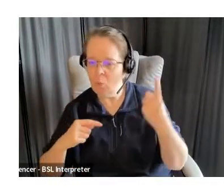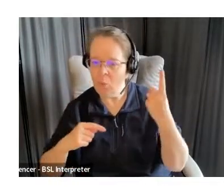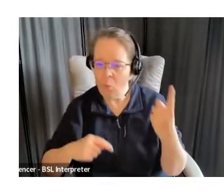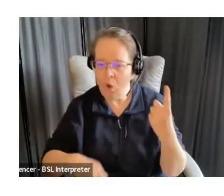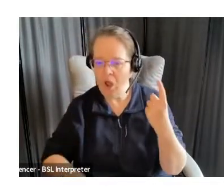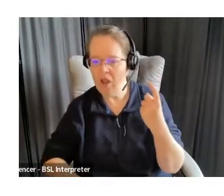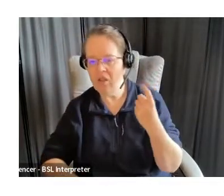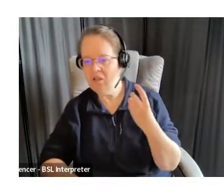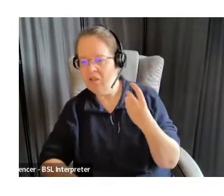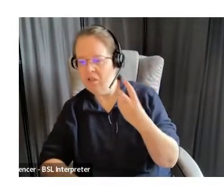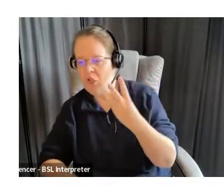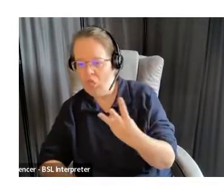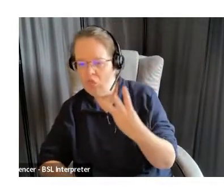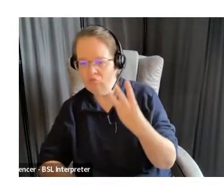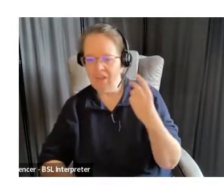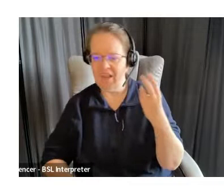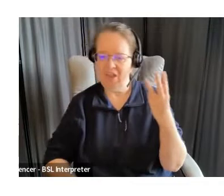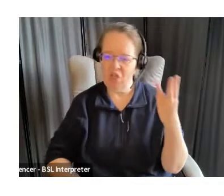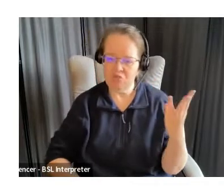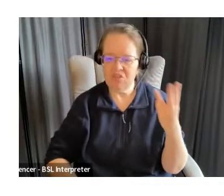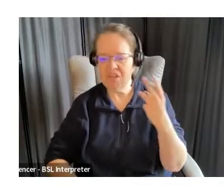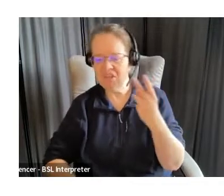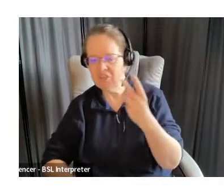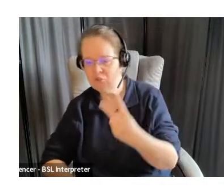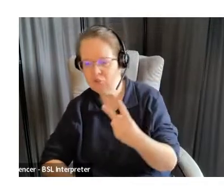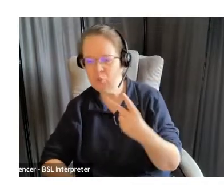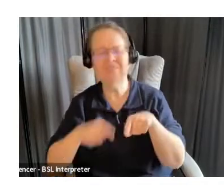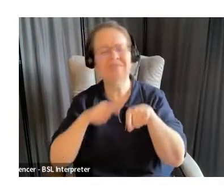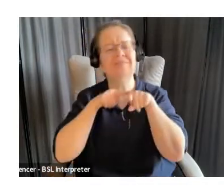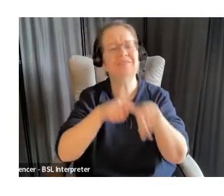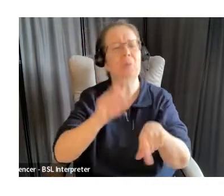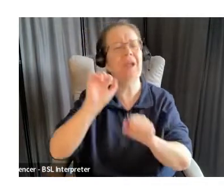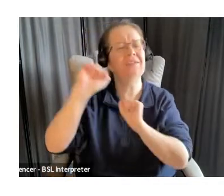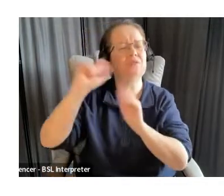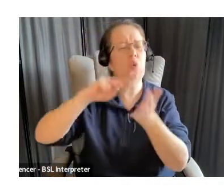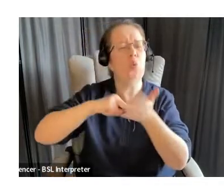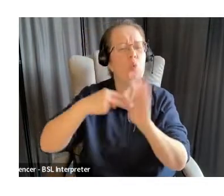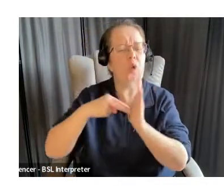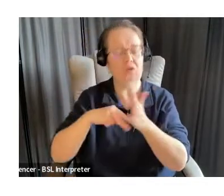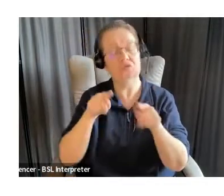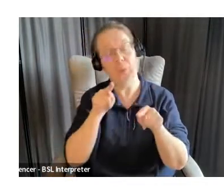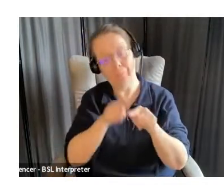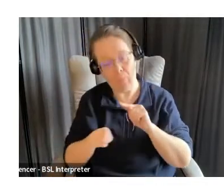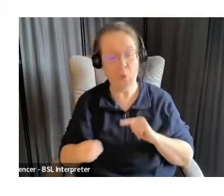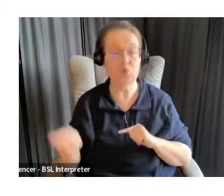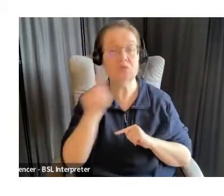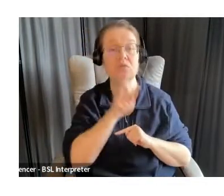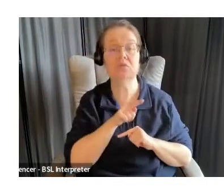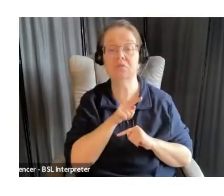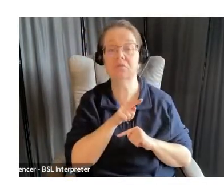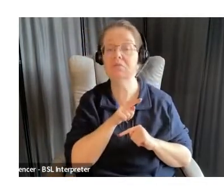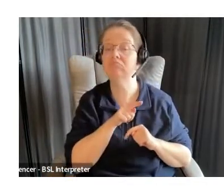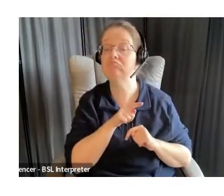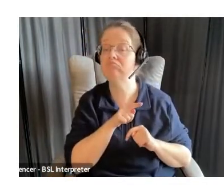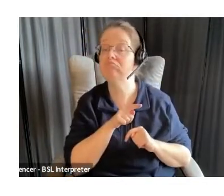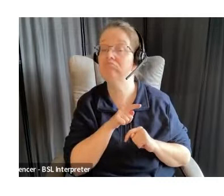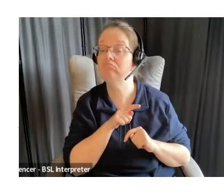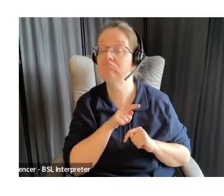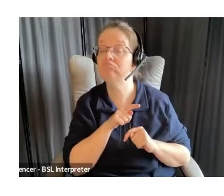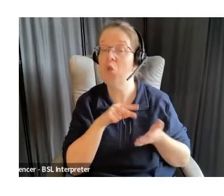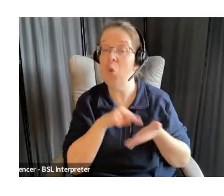Again, this is going to depend on the organization, but mostly, you